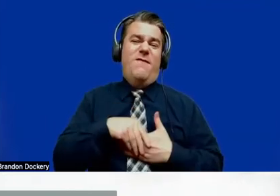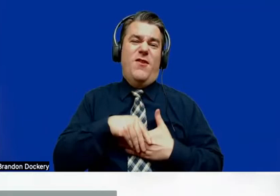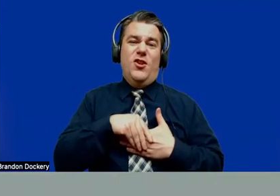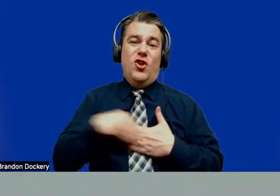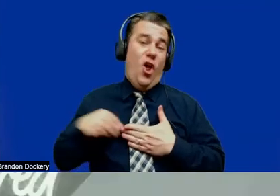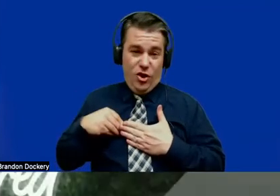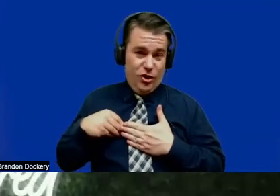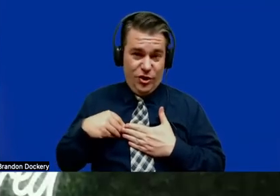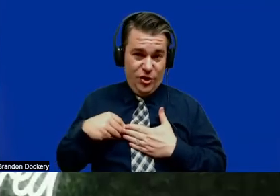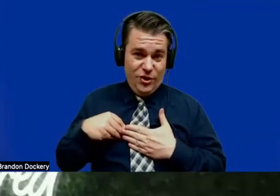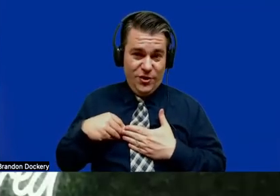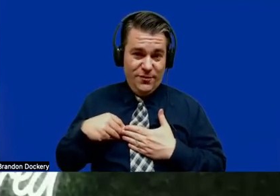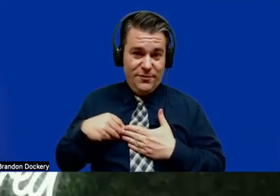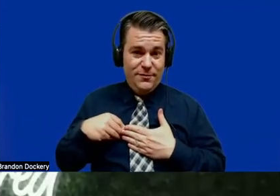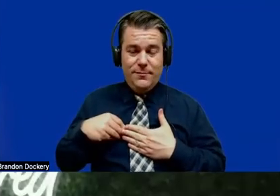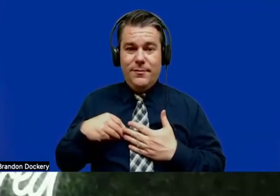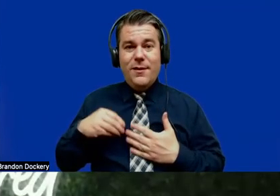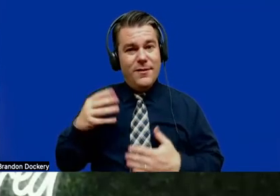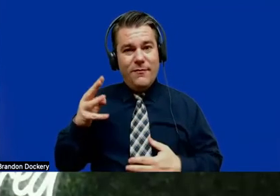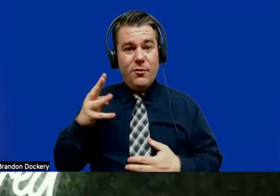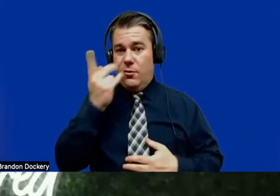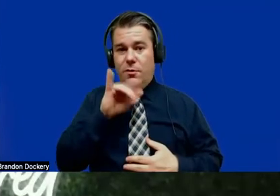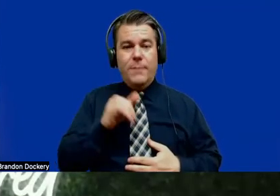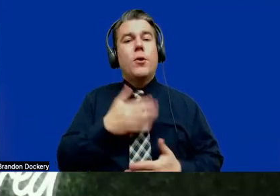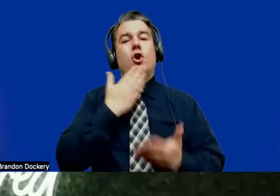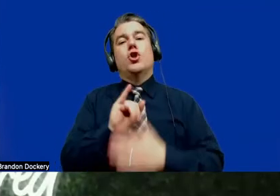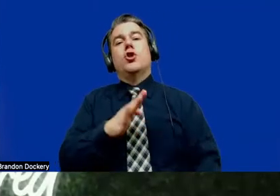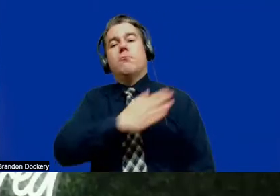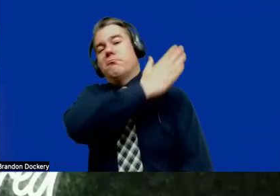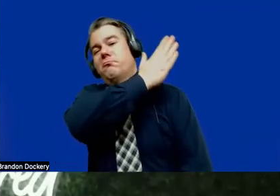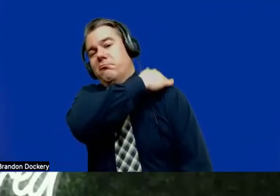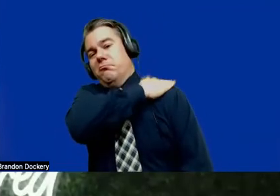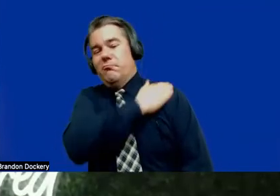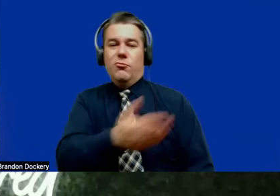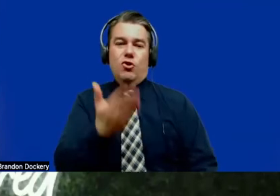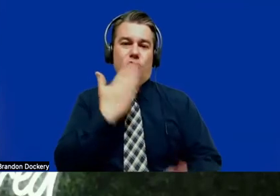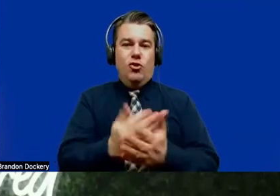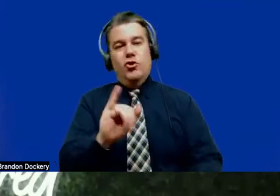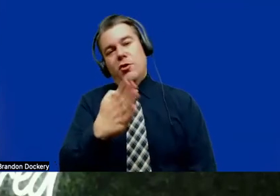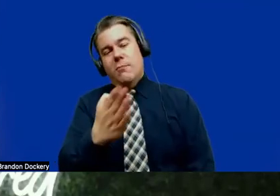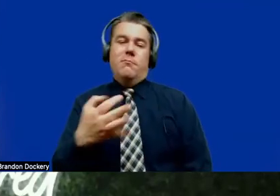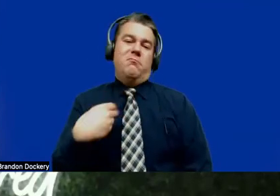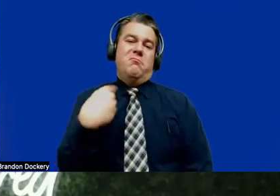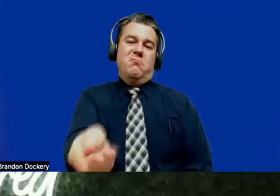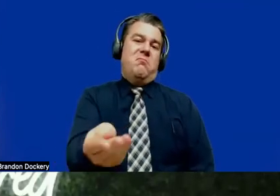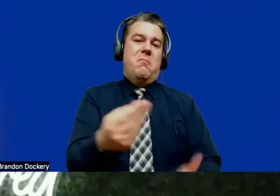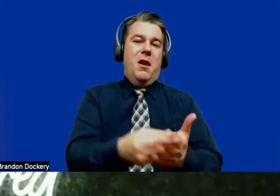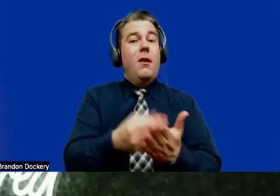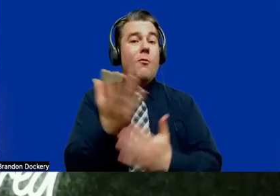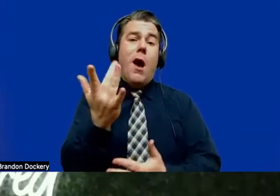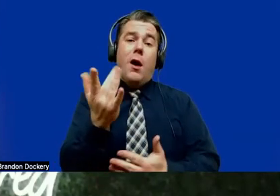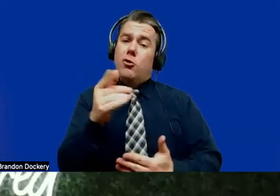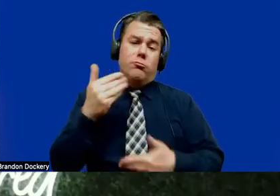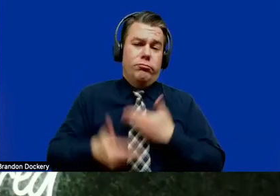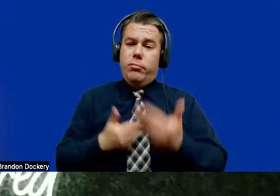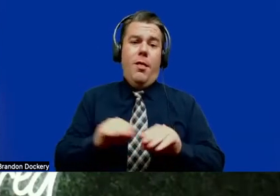$750. This fourth way is like, hey, good job, pat on the butt, you're doing great. Here's a bonus just because you got to this level. So not only do